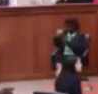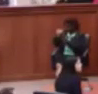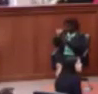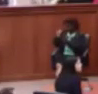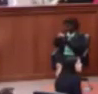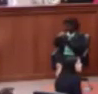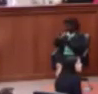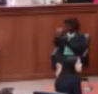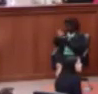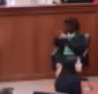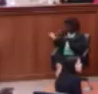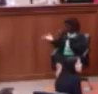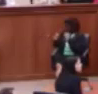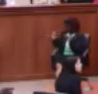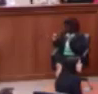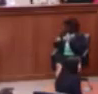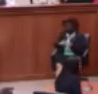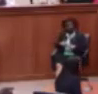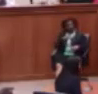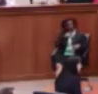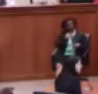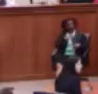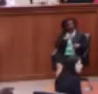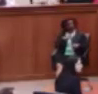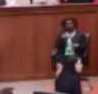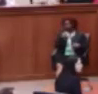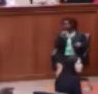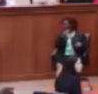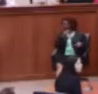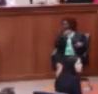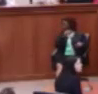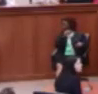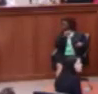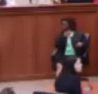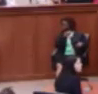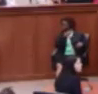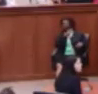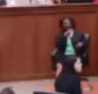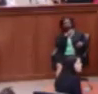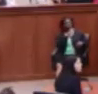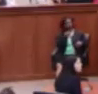Sure. Meredith, yeah, Meredith thank Jordan, Assistant Superintendent, Special School District.